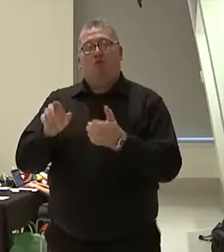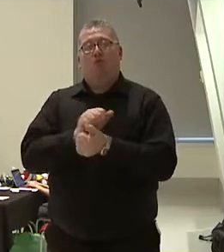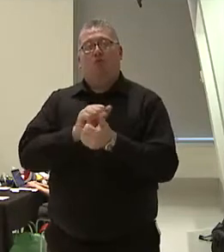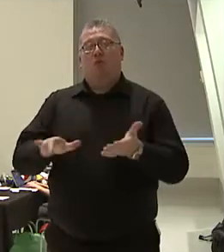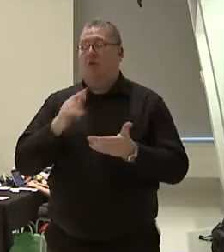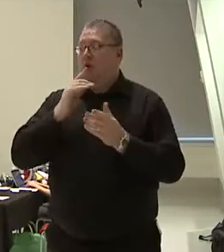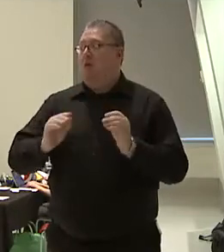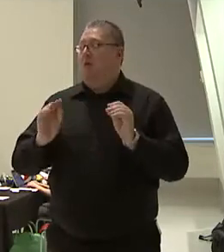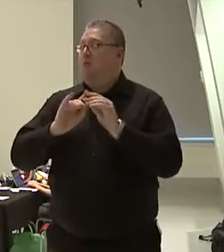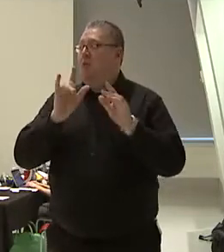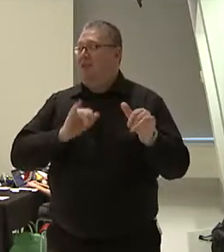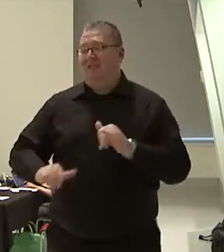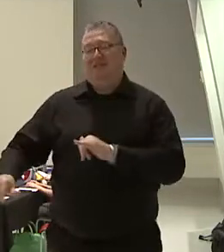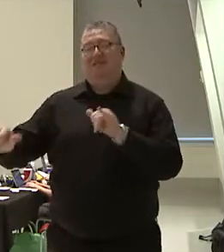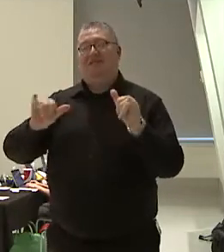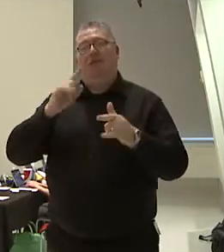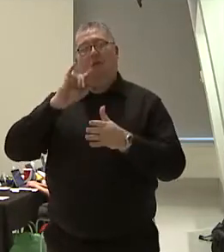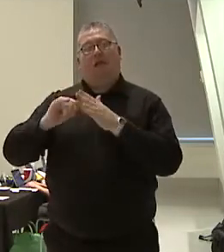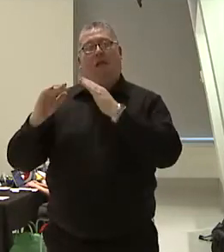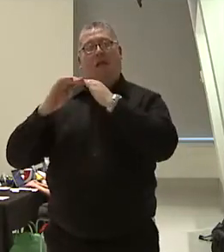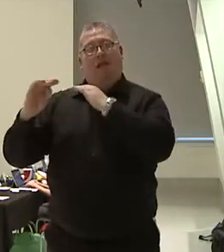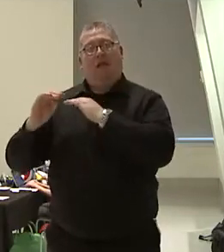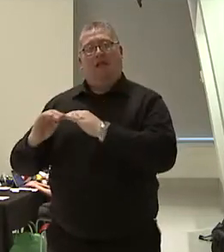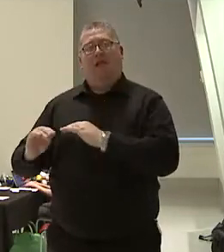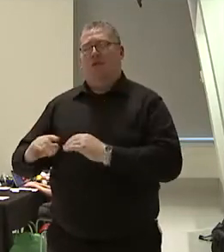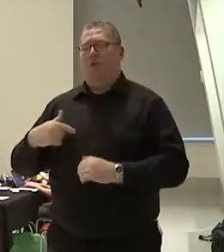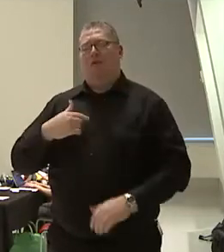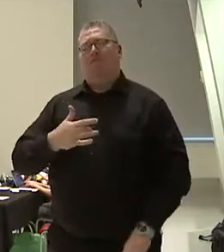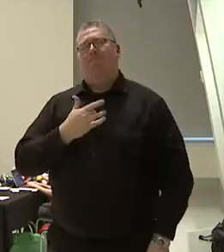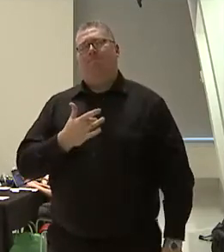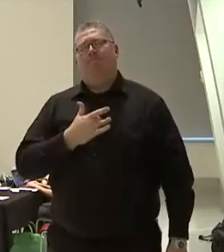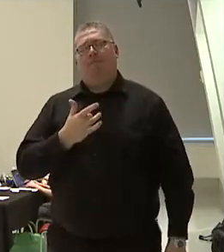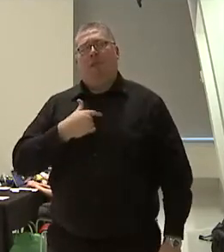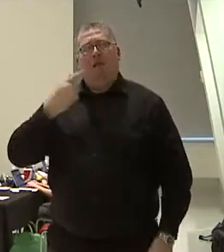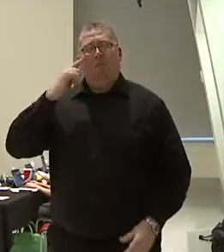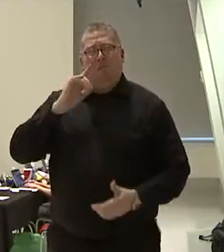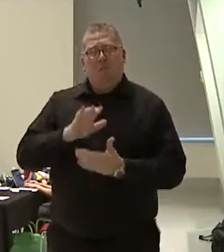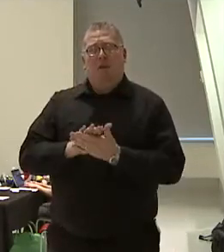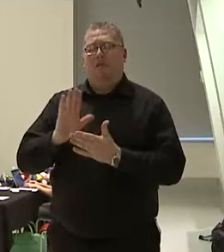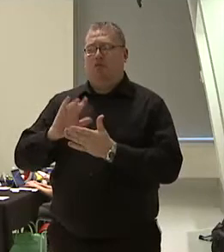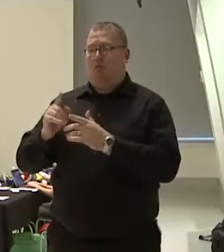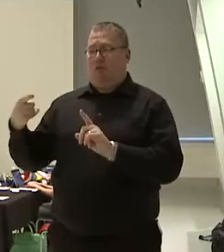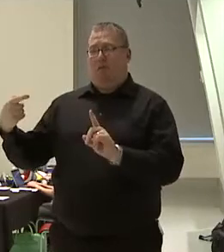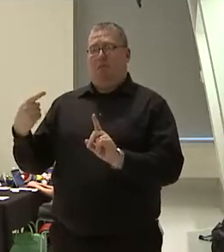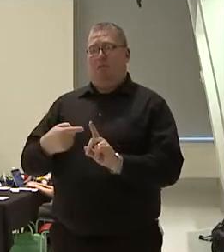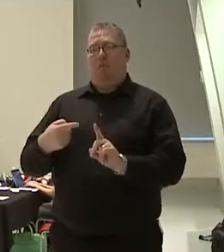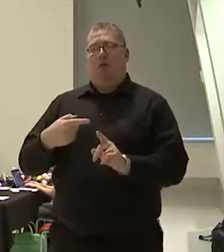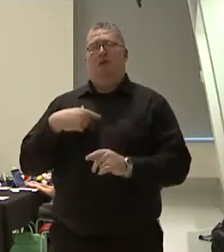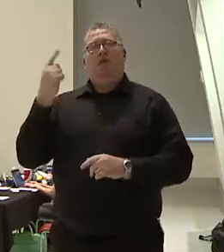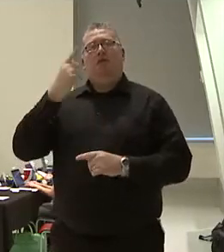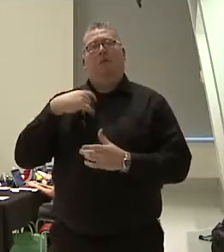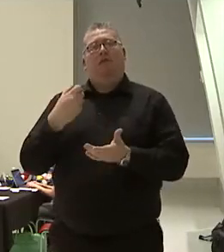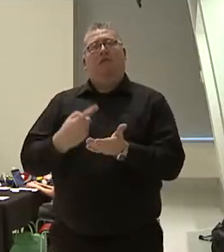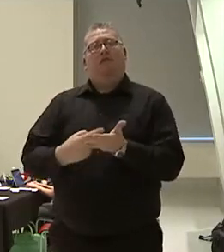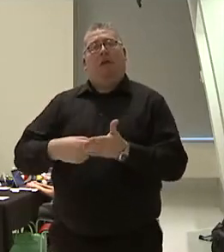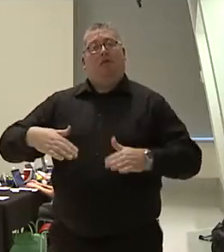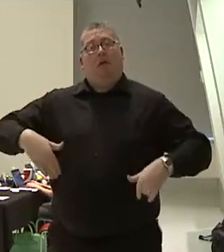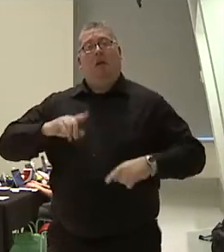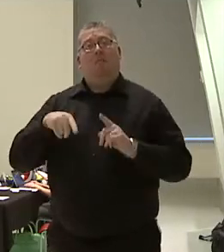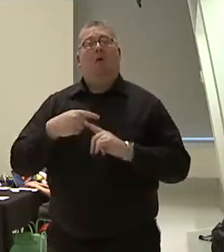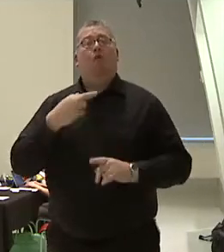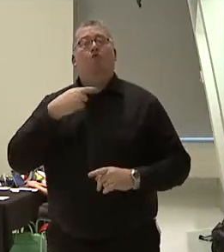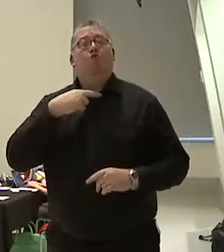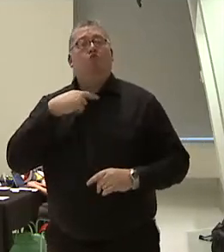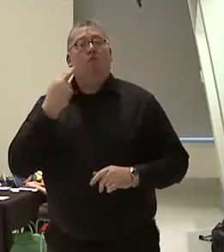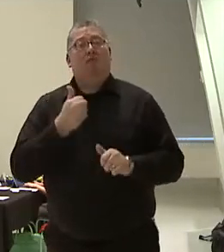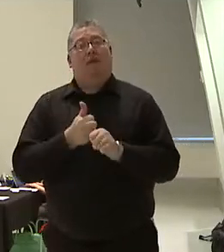really important to be consistent at every level. I think, to Mr. Aden's point, there's a thing we haven't discussed yet about risk